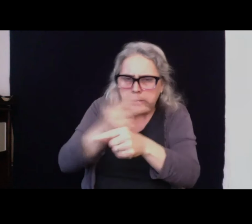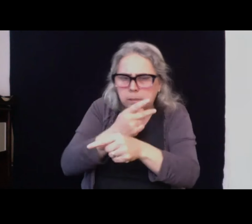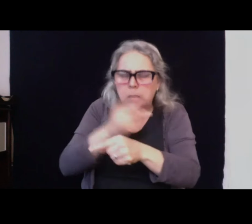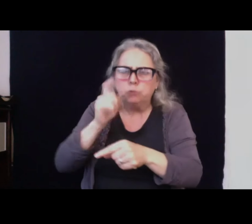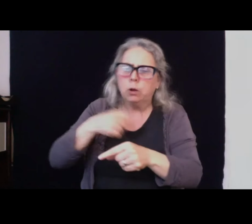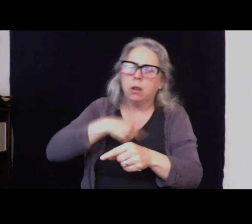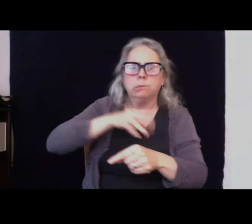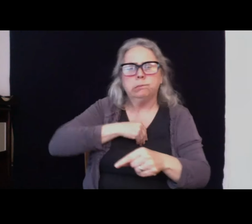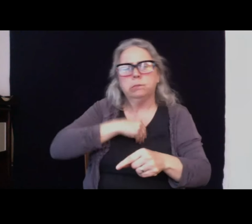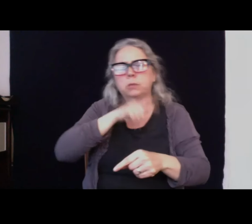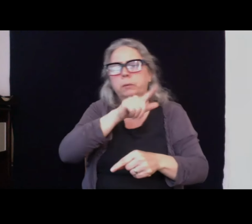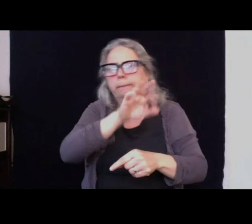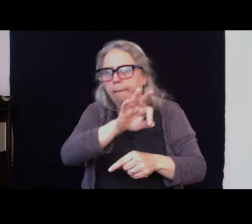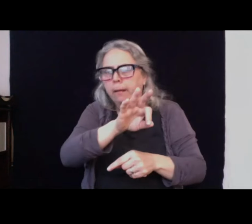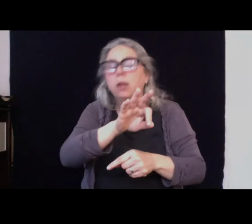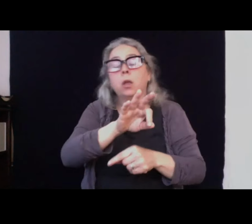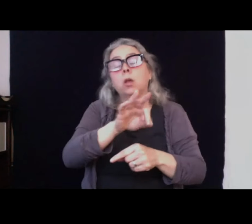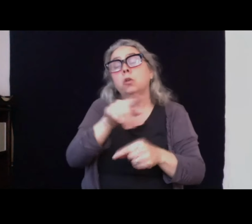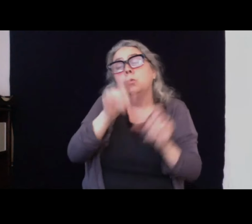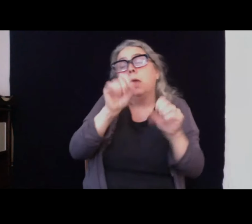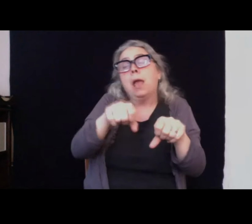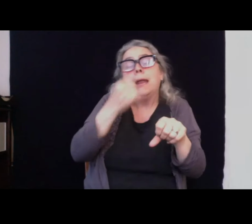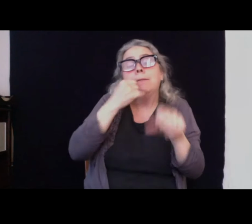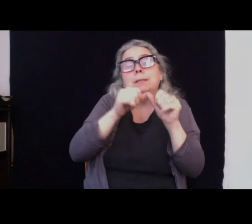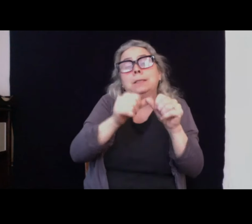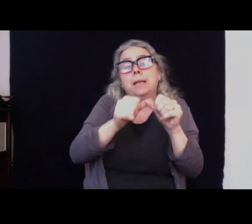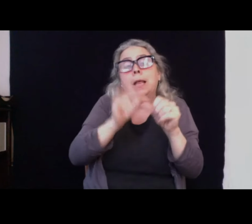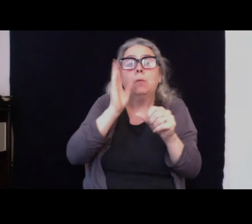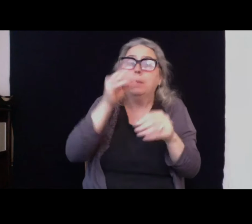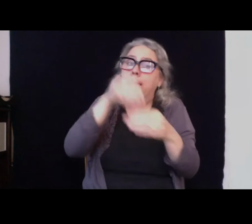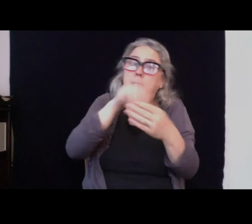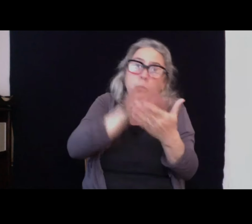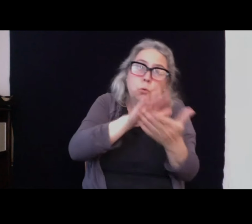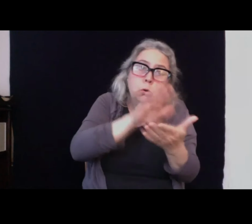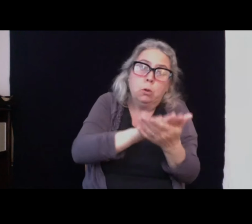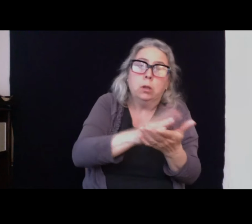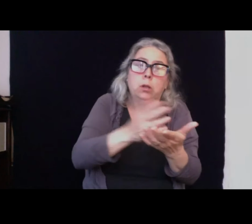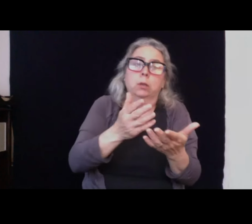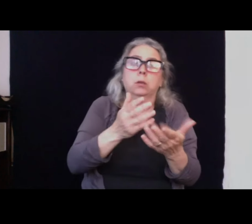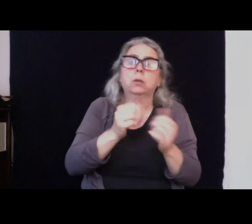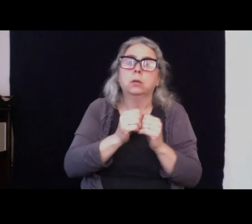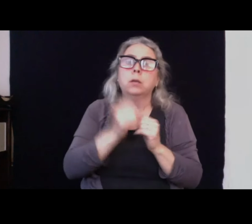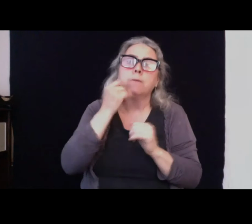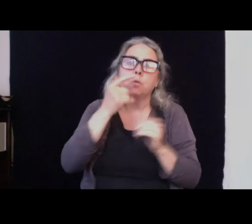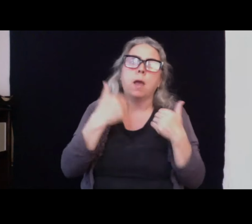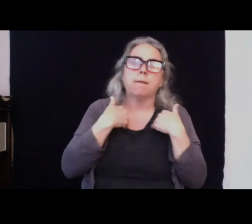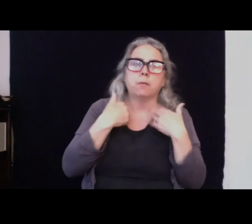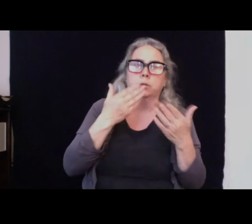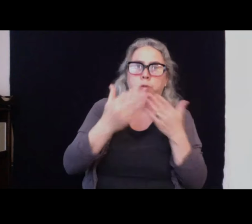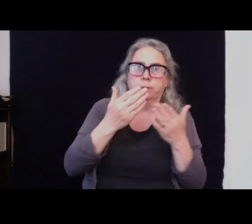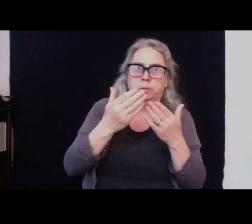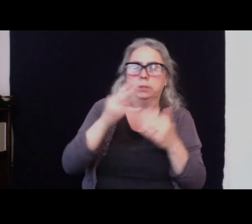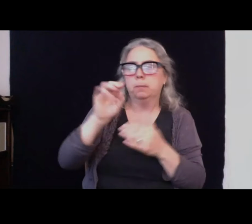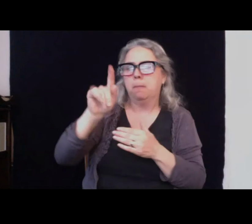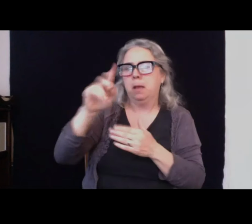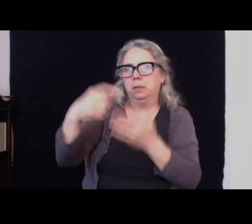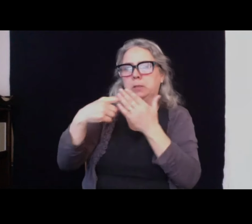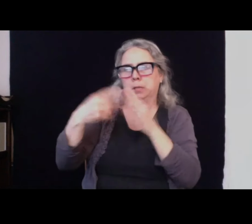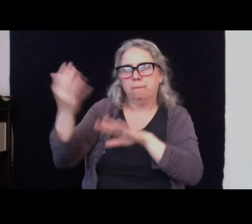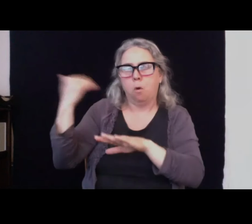accept 29? And you can if they're still going to be in school, if you have those services Mike talked about.